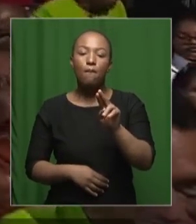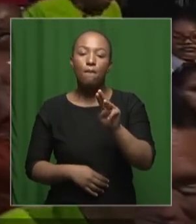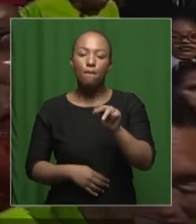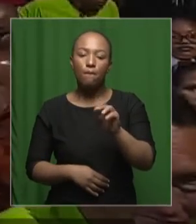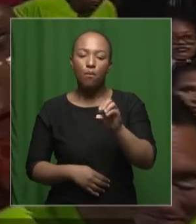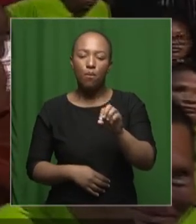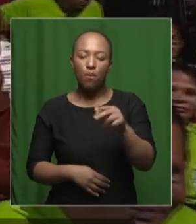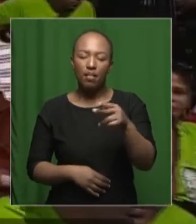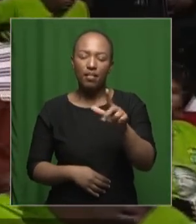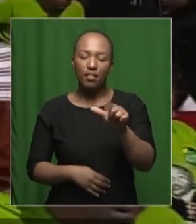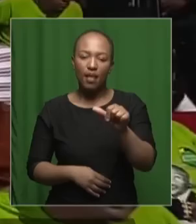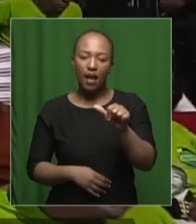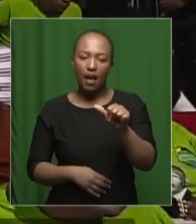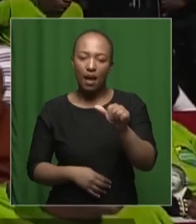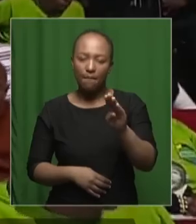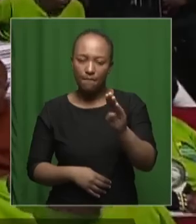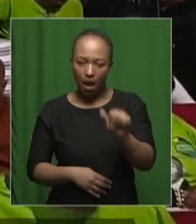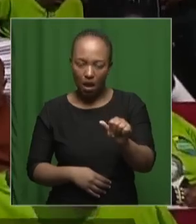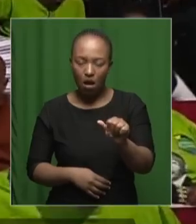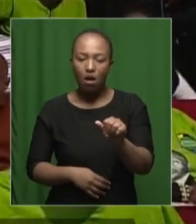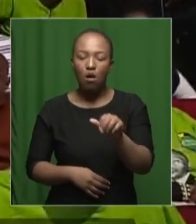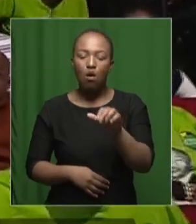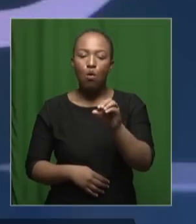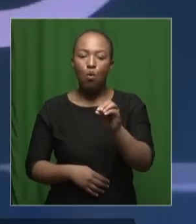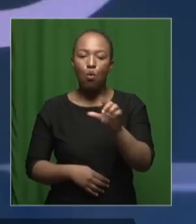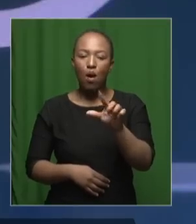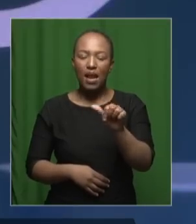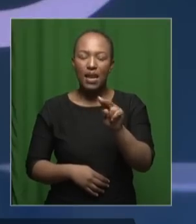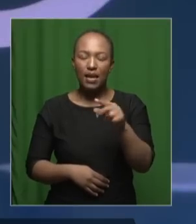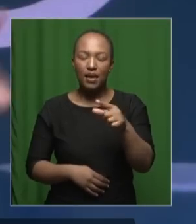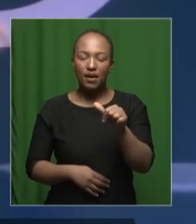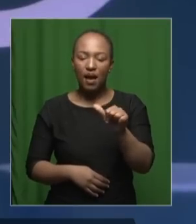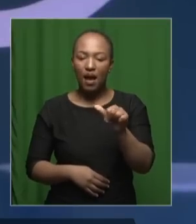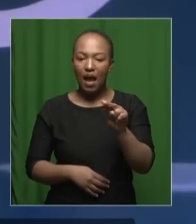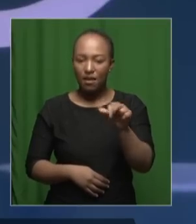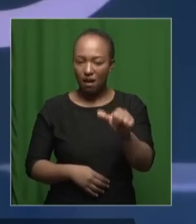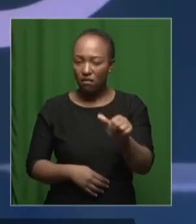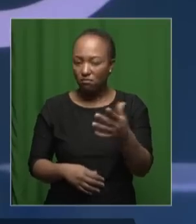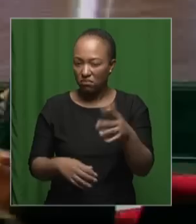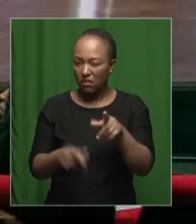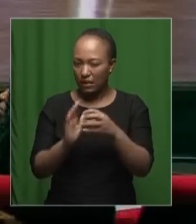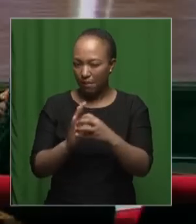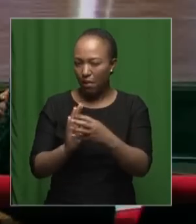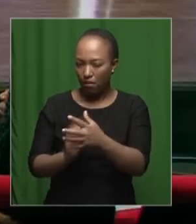of cross-border crime syndicates. What is being done? Sakina? Thanks, Blaine. Dr. Motsoaledi.